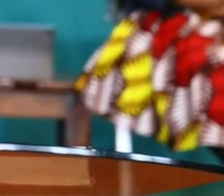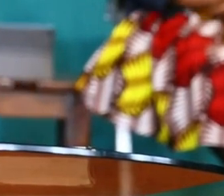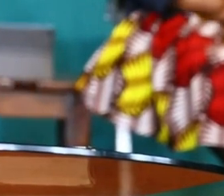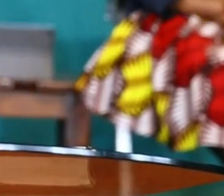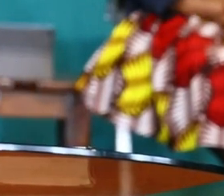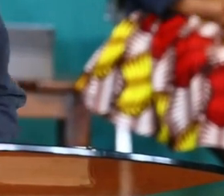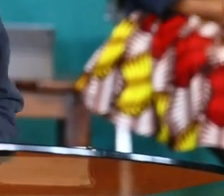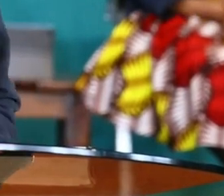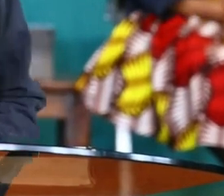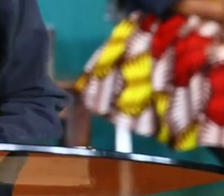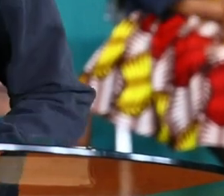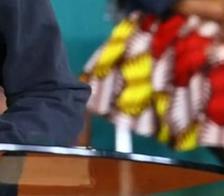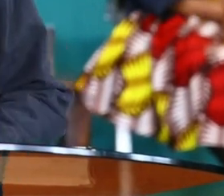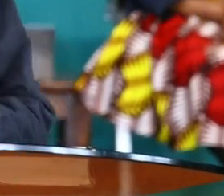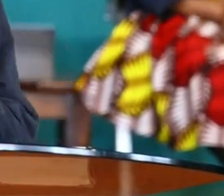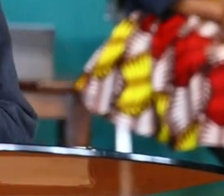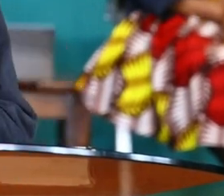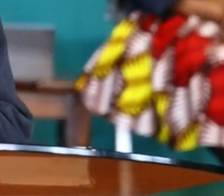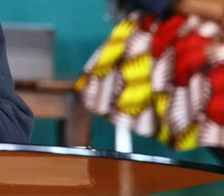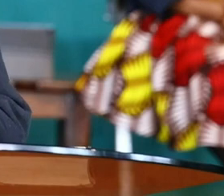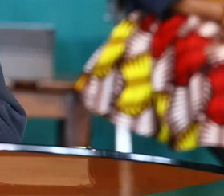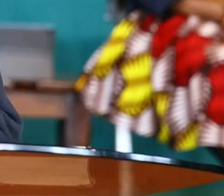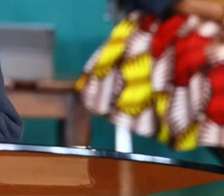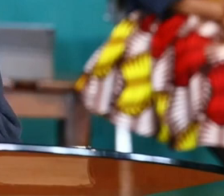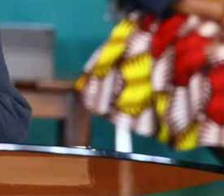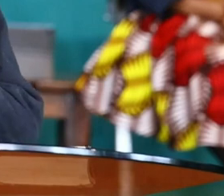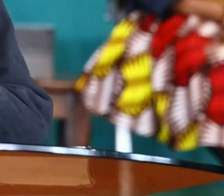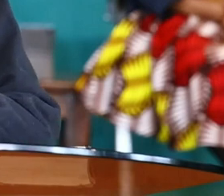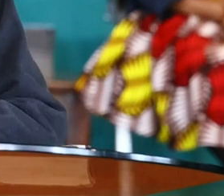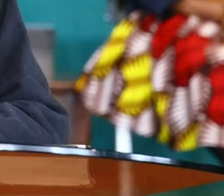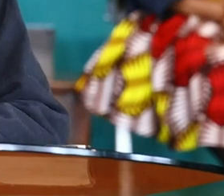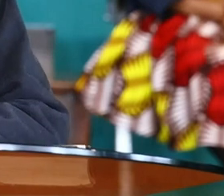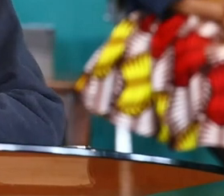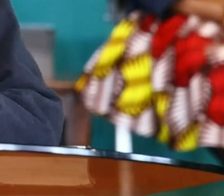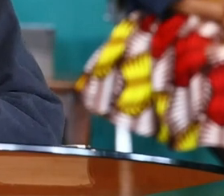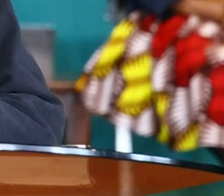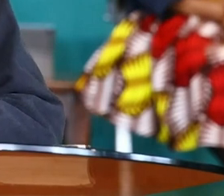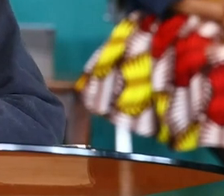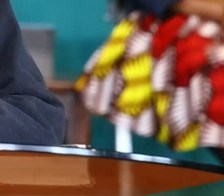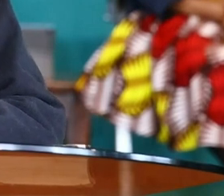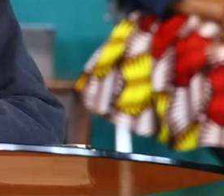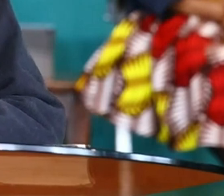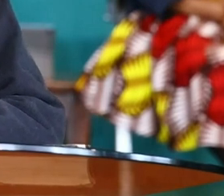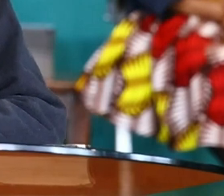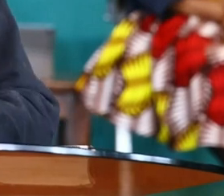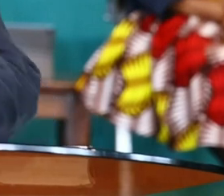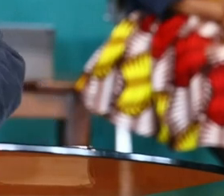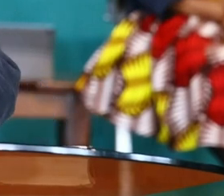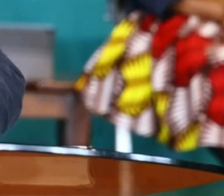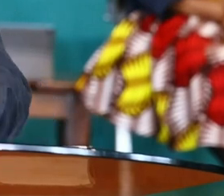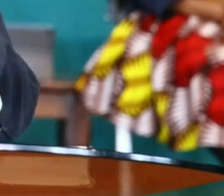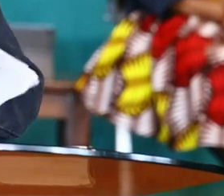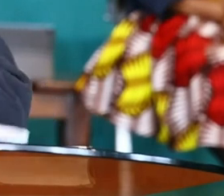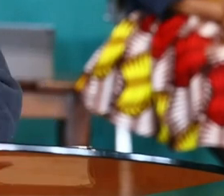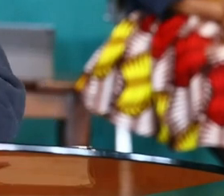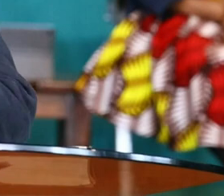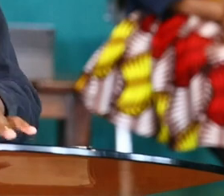Happy Sabbath, viewers. My name is Baraka, and I'll be taking us through the second mission story for this quarter.